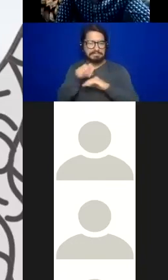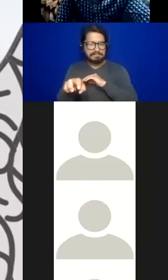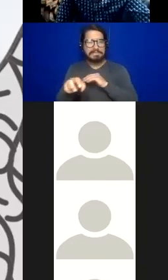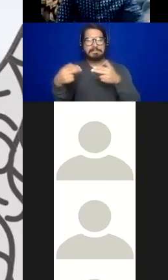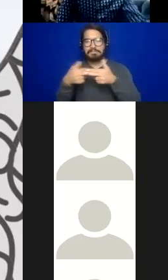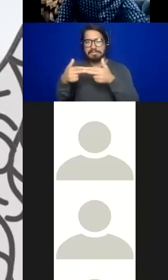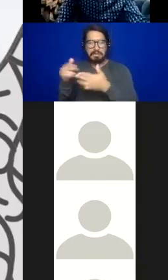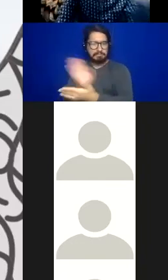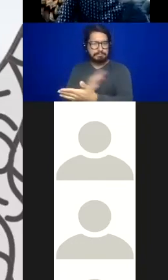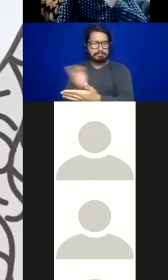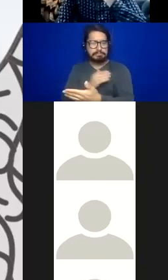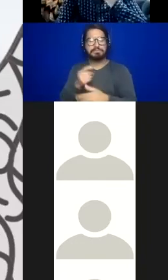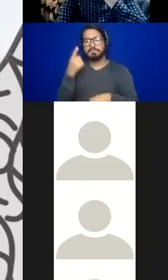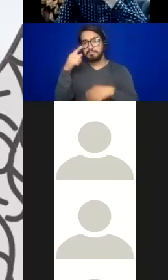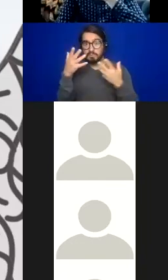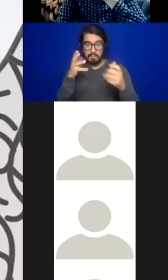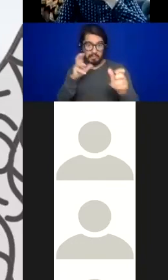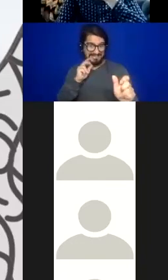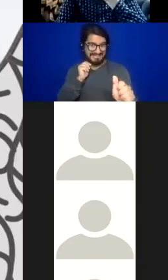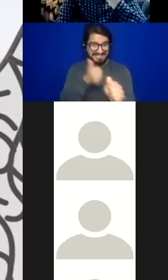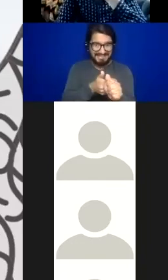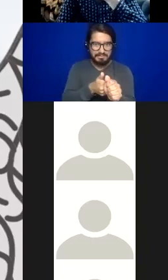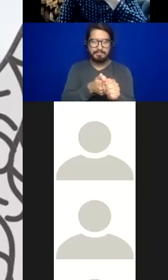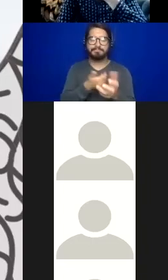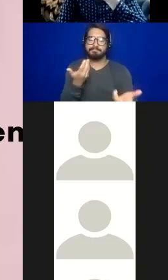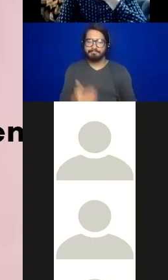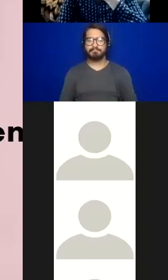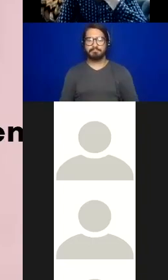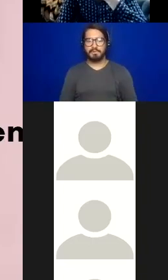sure that we're able to catch up because we're kind of behind.